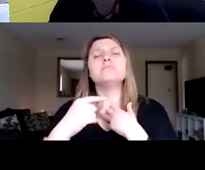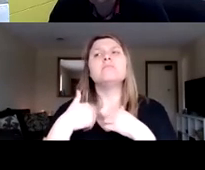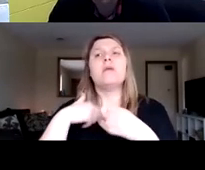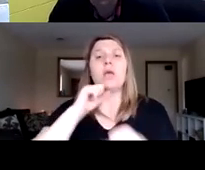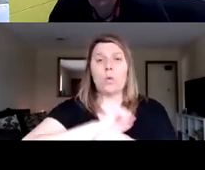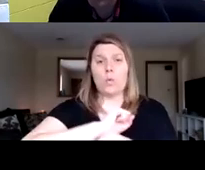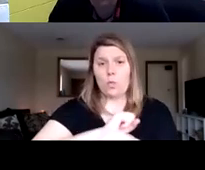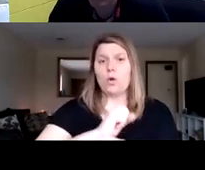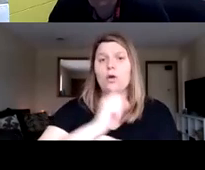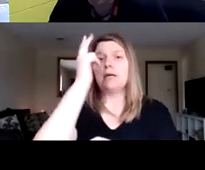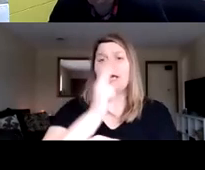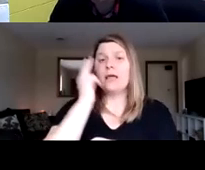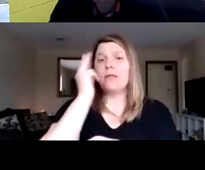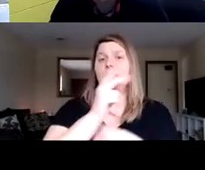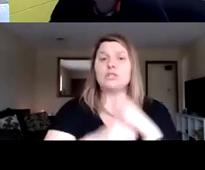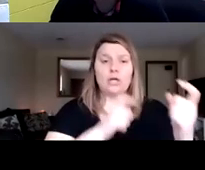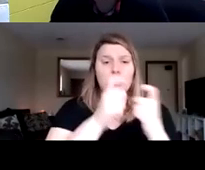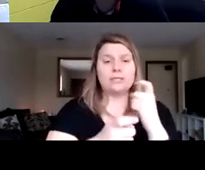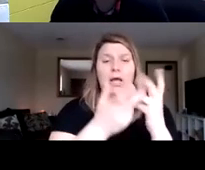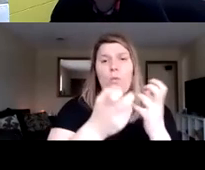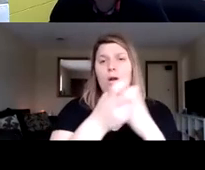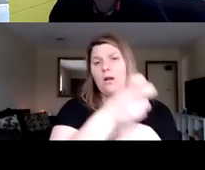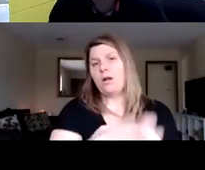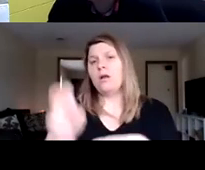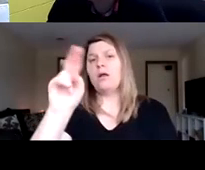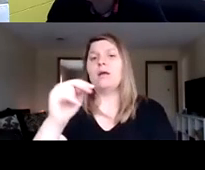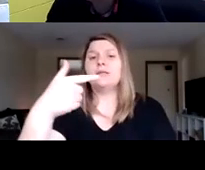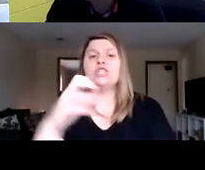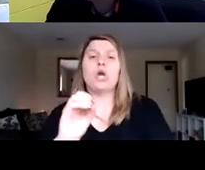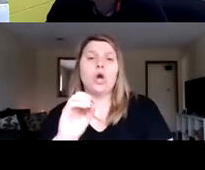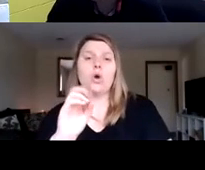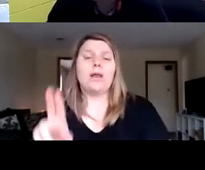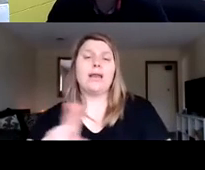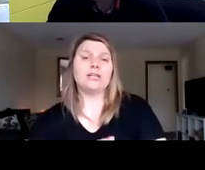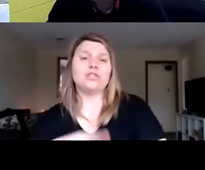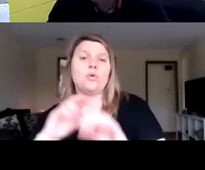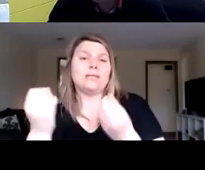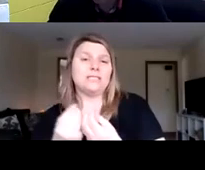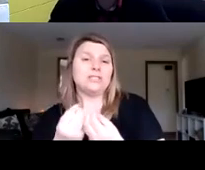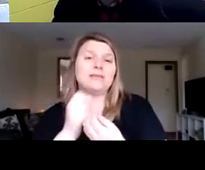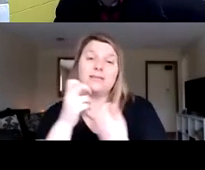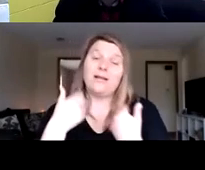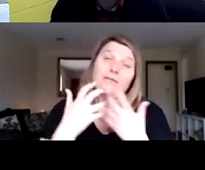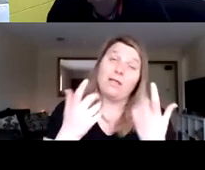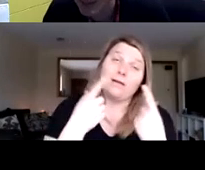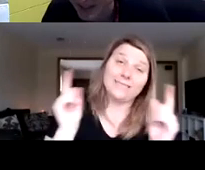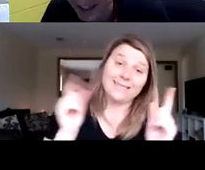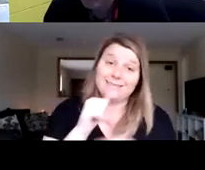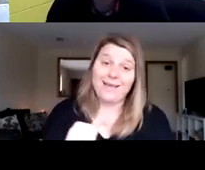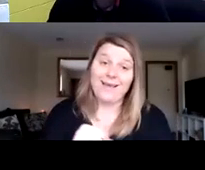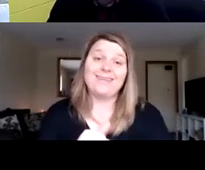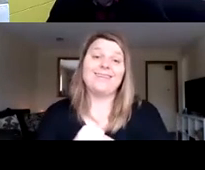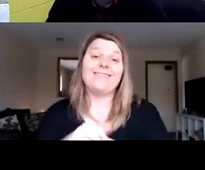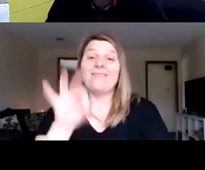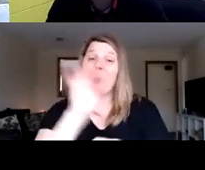Charities Refugee Services and wanted to do something at NGOs, international organizations, and didn't have a lot of success finding work.